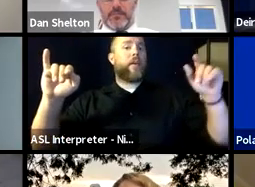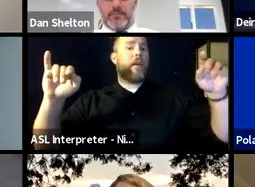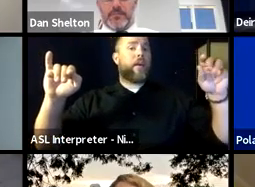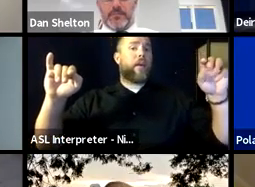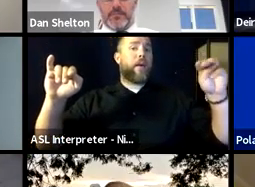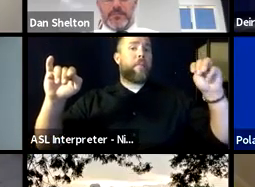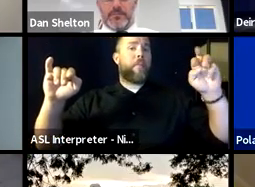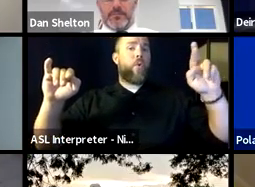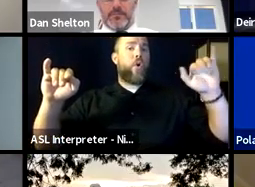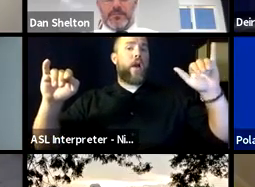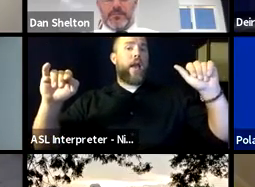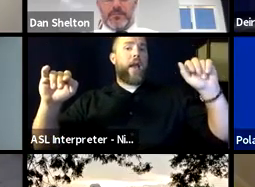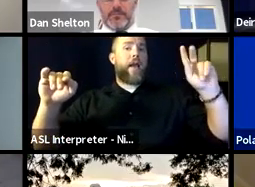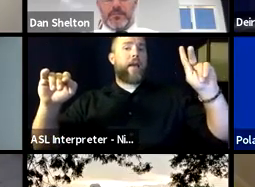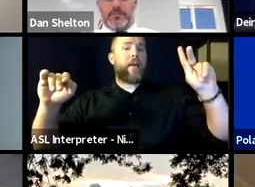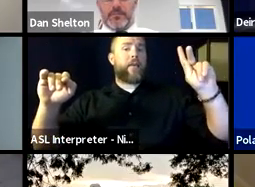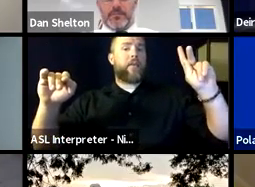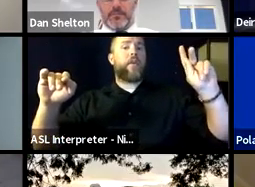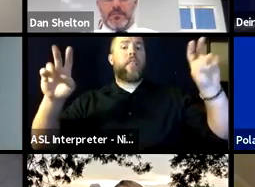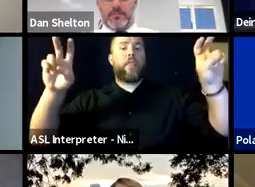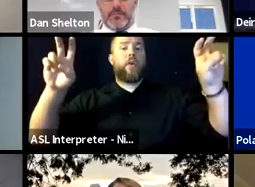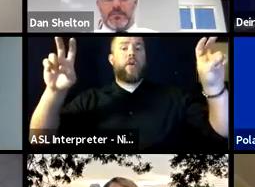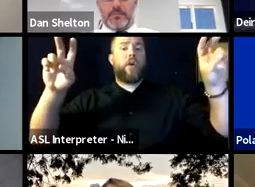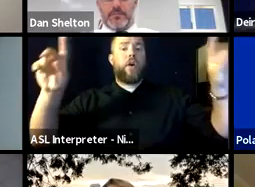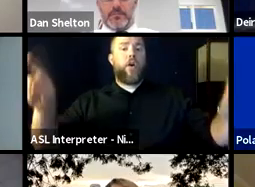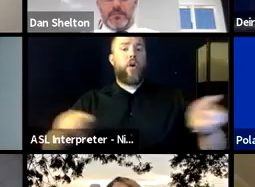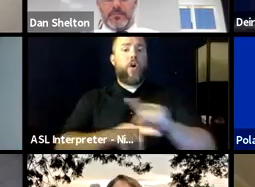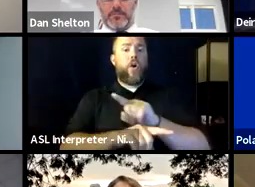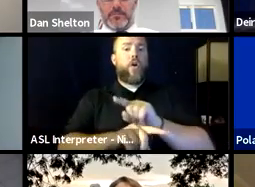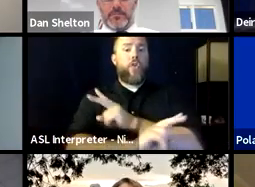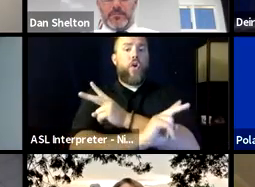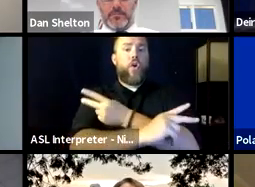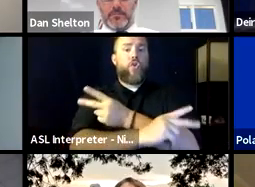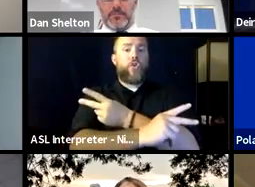the DSBA Board of Directors. Is there any discussion on this?